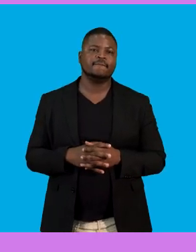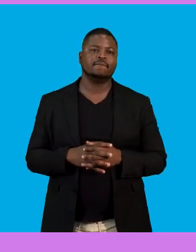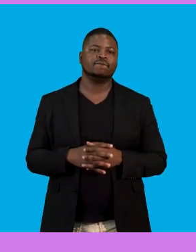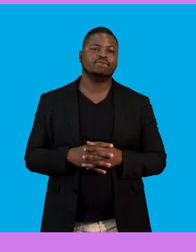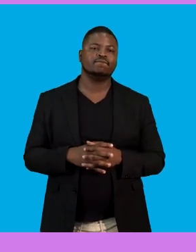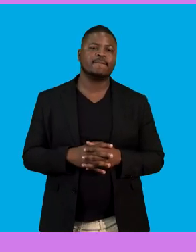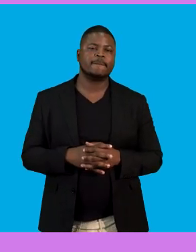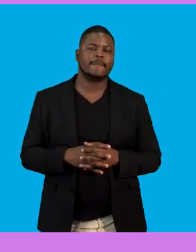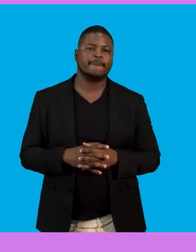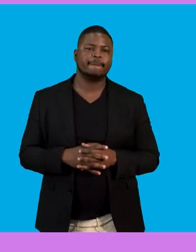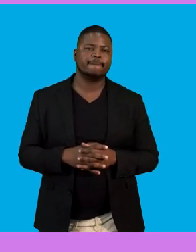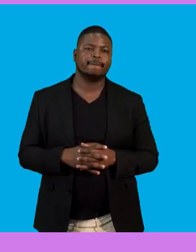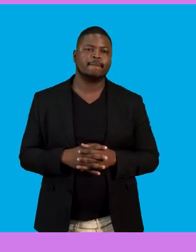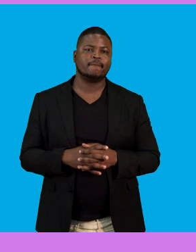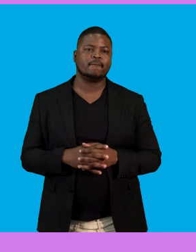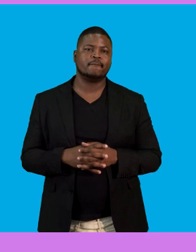spent